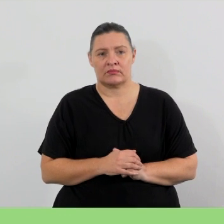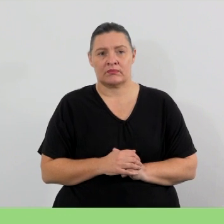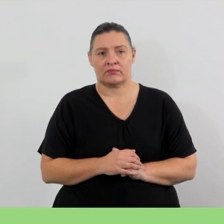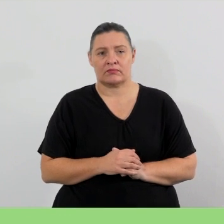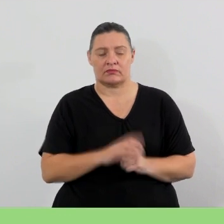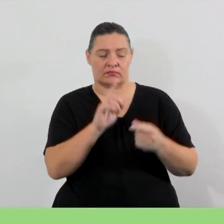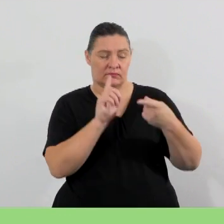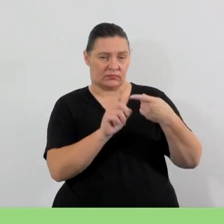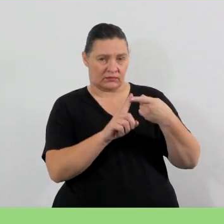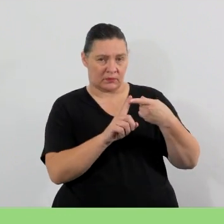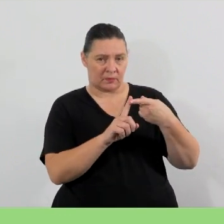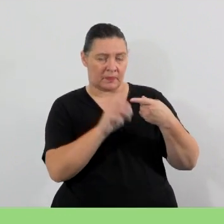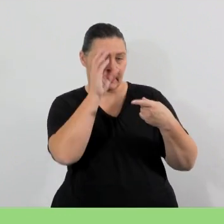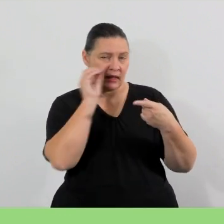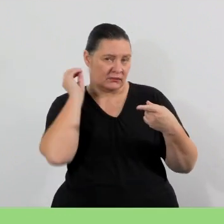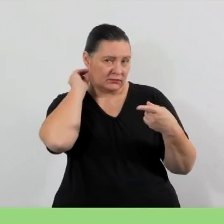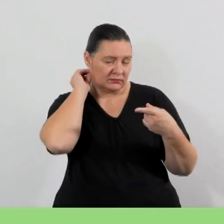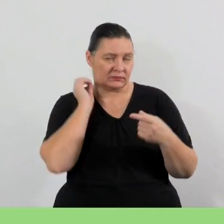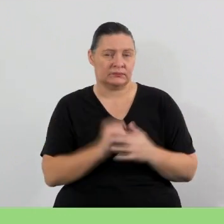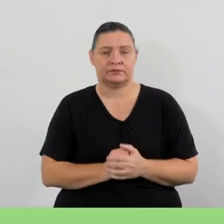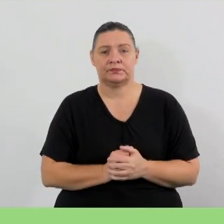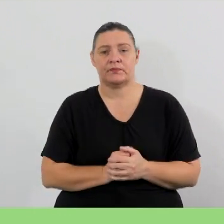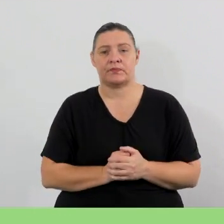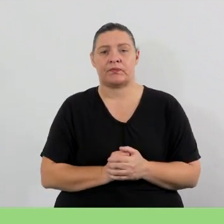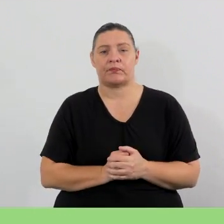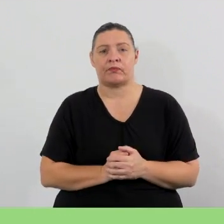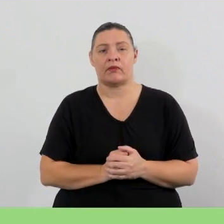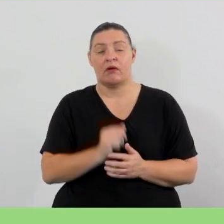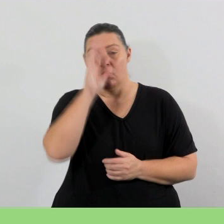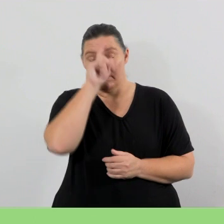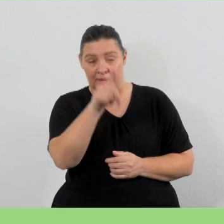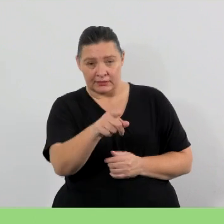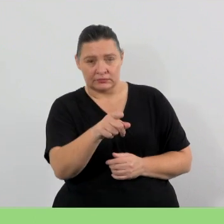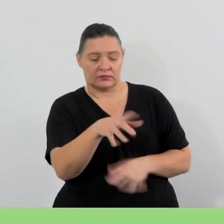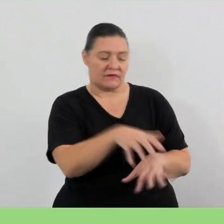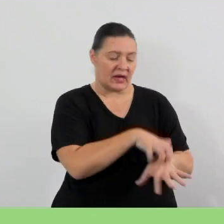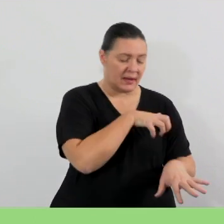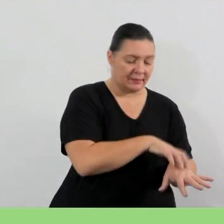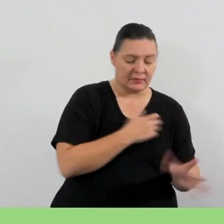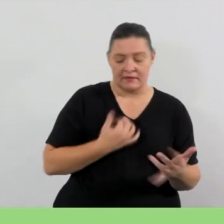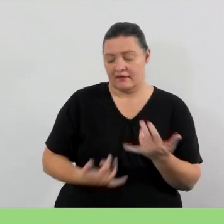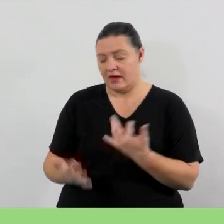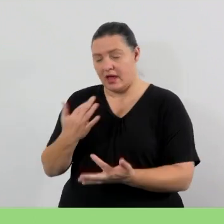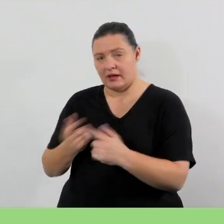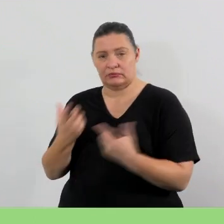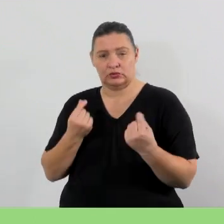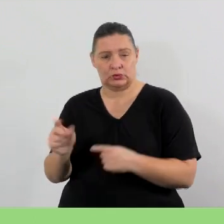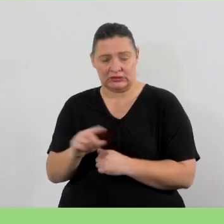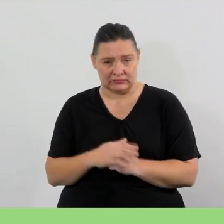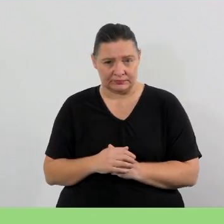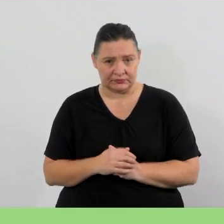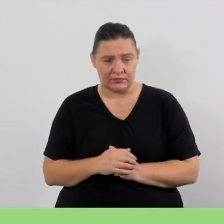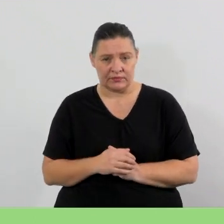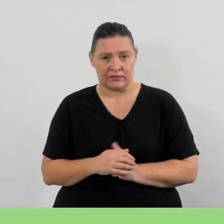threat. So the first thing that we need to remember is that both farming and field fires do